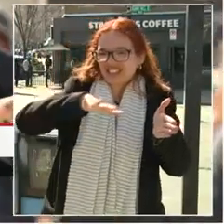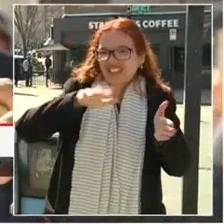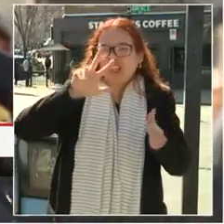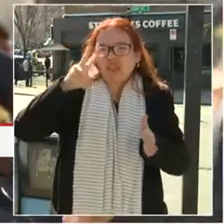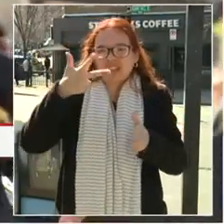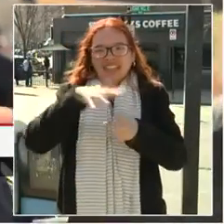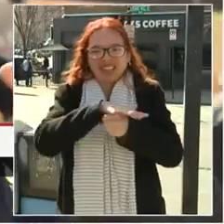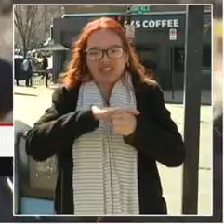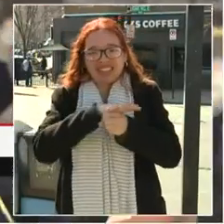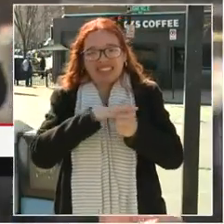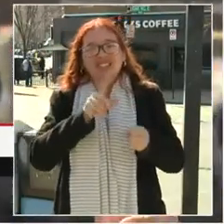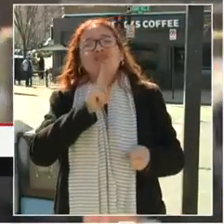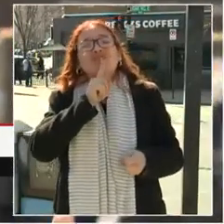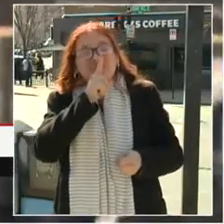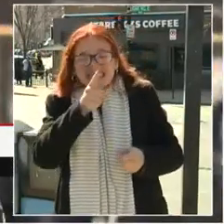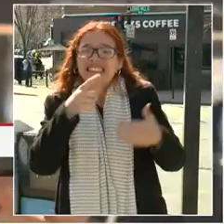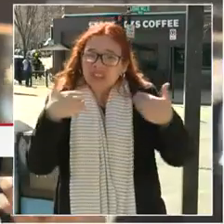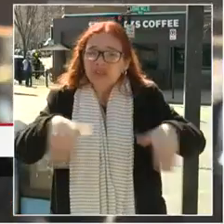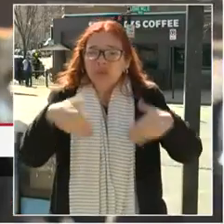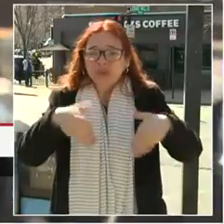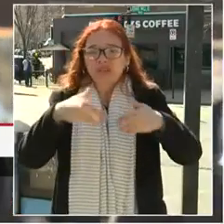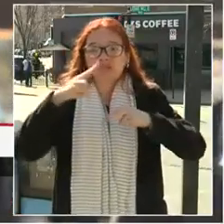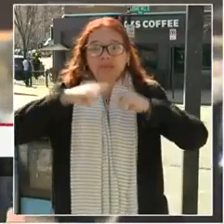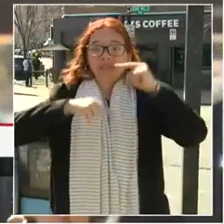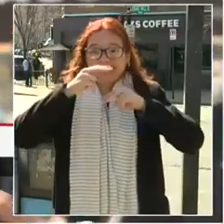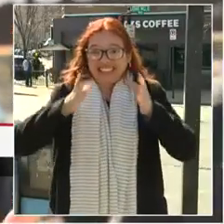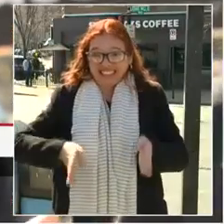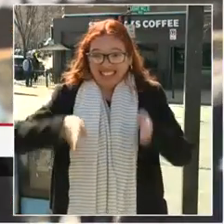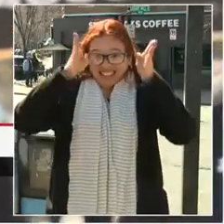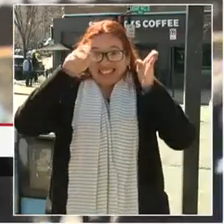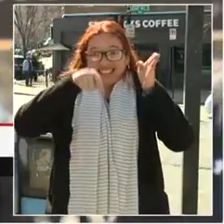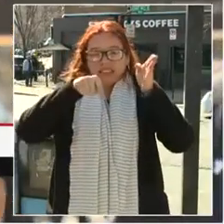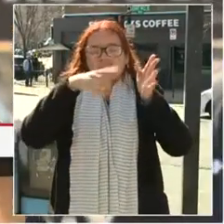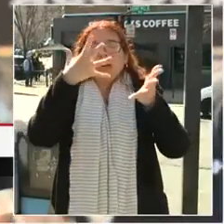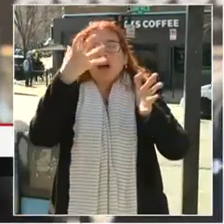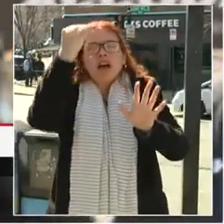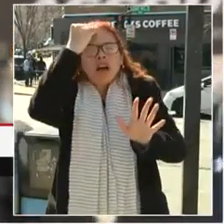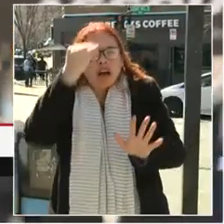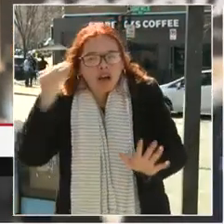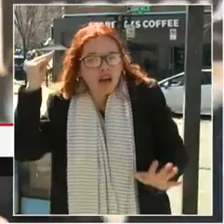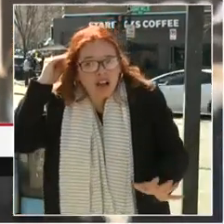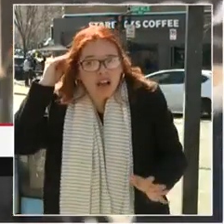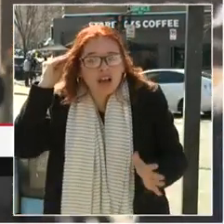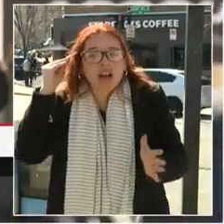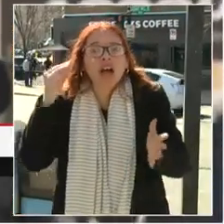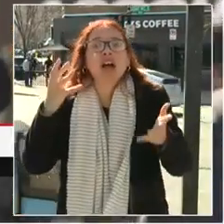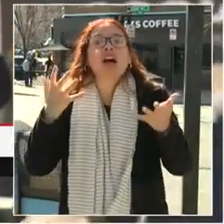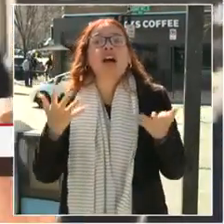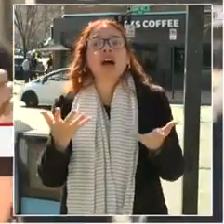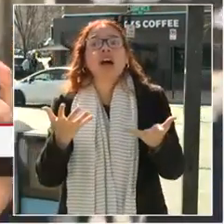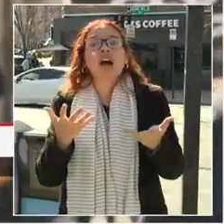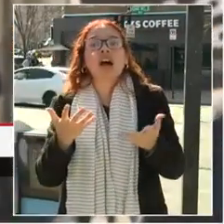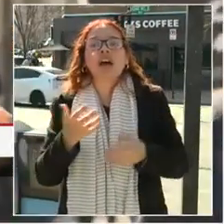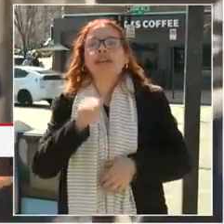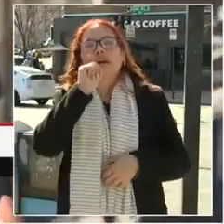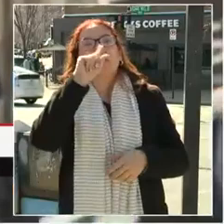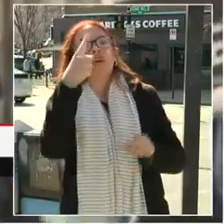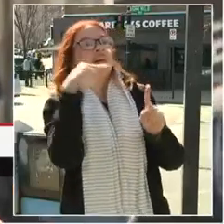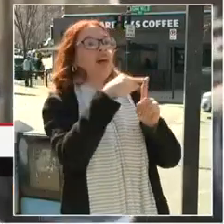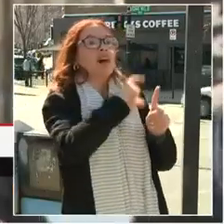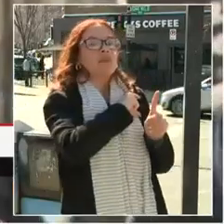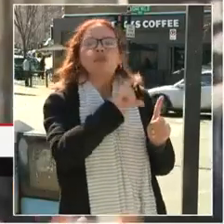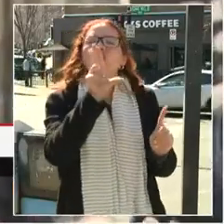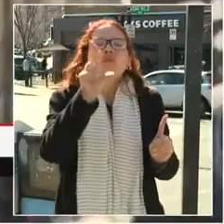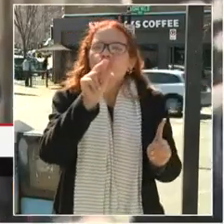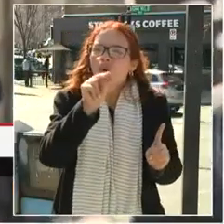So it's really kind of building on that. And again, keeping in mind that let's not make this strictly about police officers, right? If police officers are one